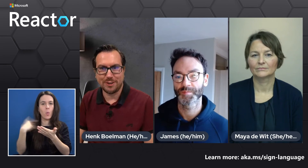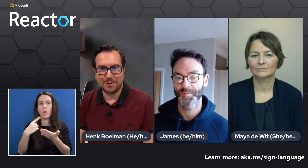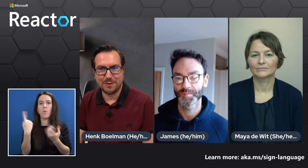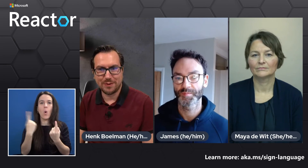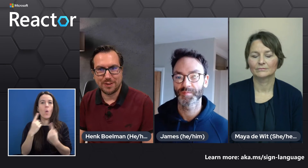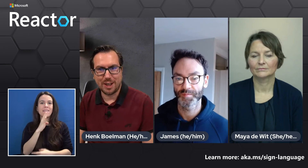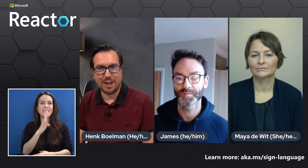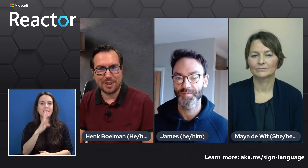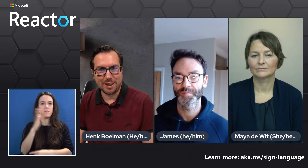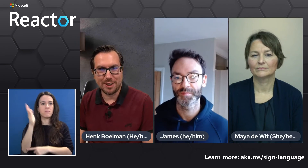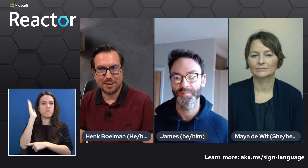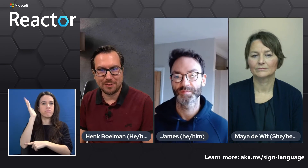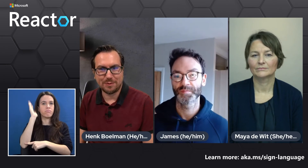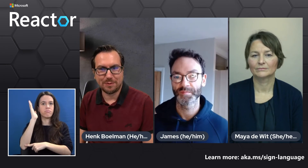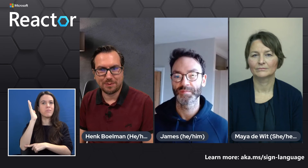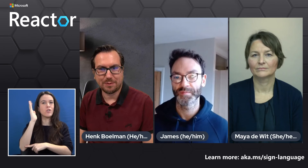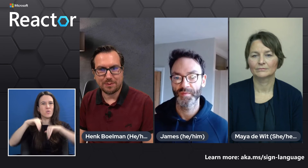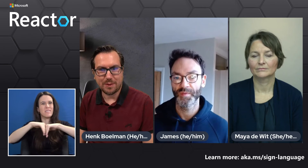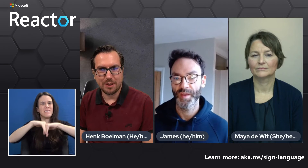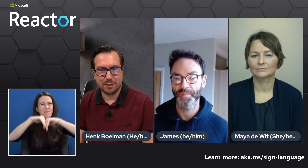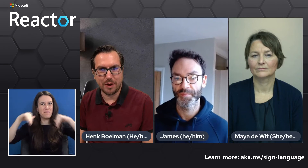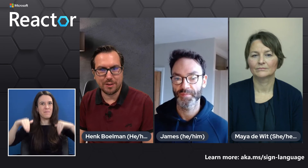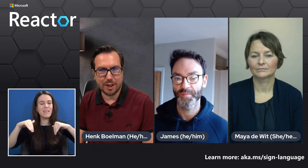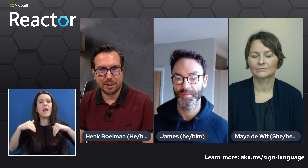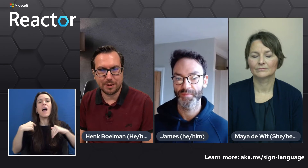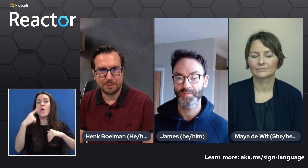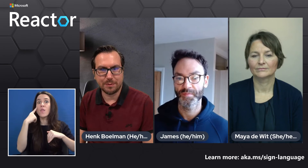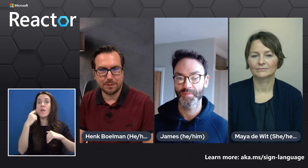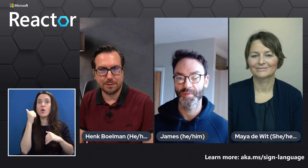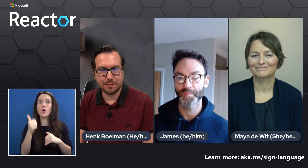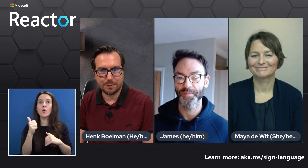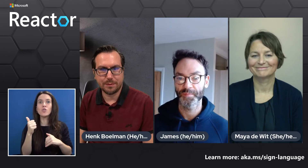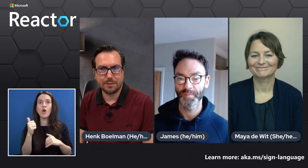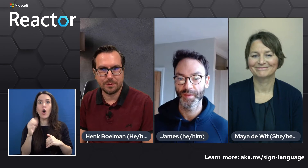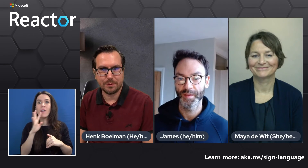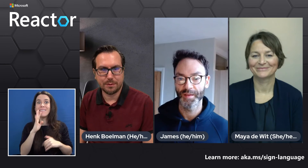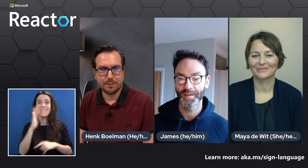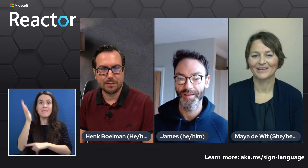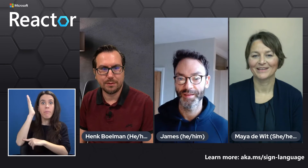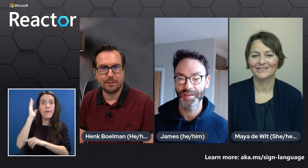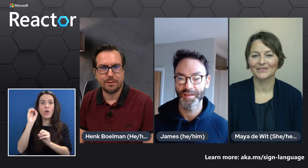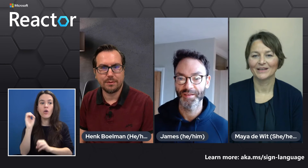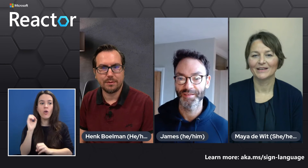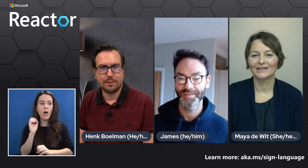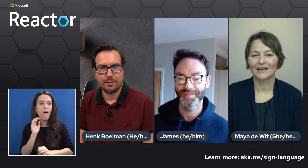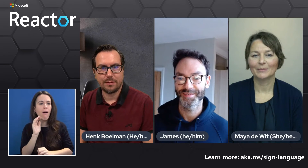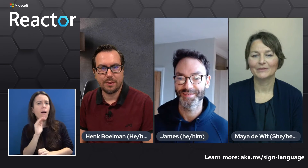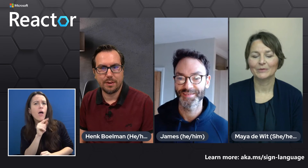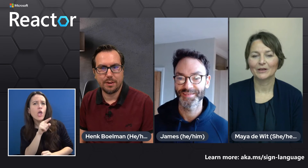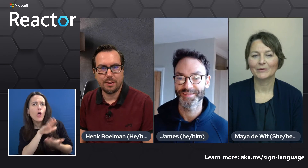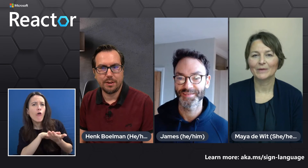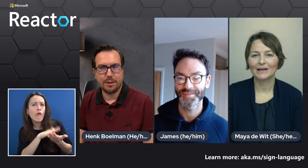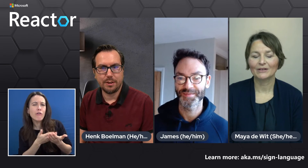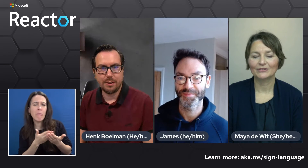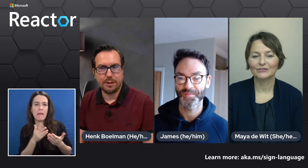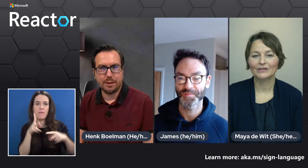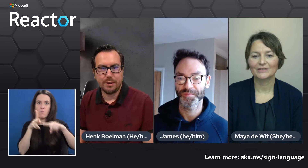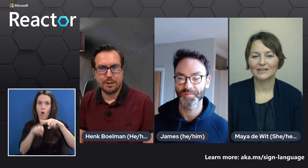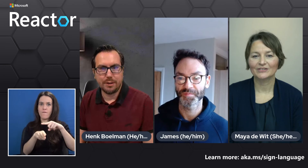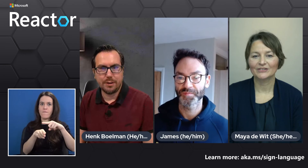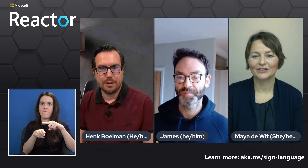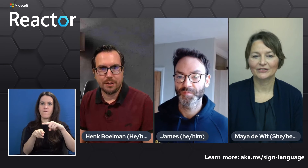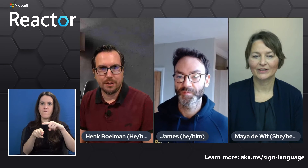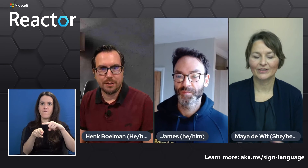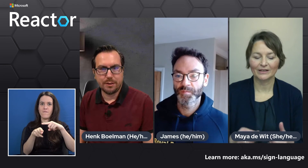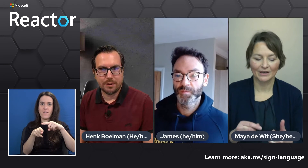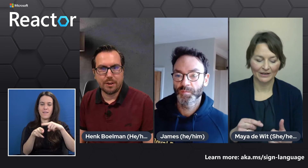temptation, I think, to interact. Yeah. Yeah, but coming back also to the